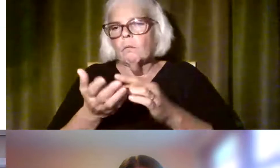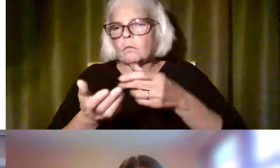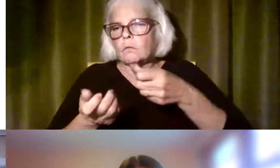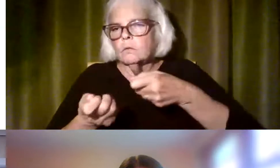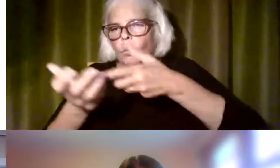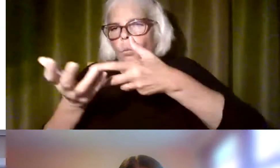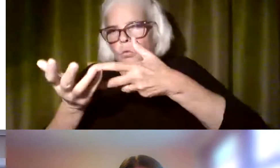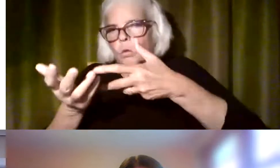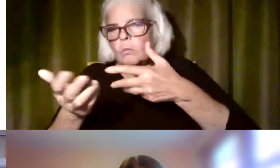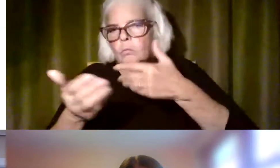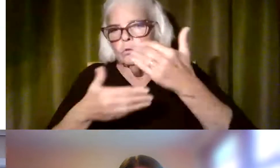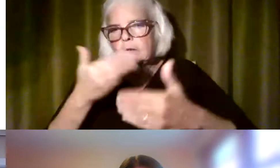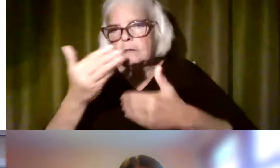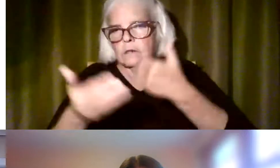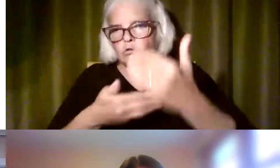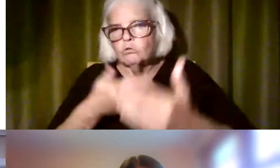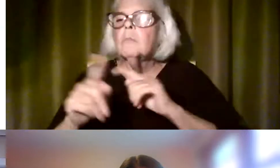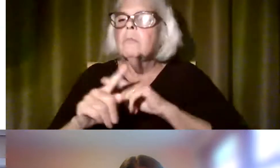household trash.